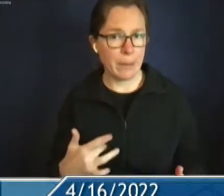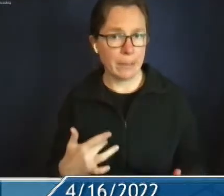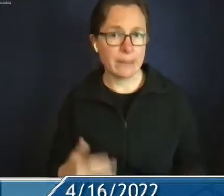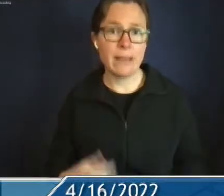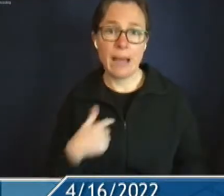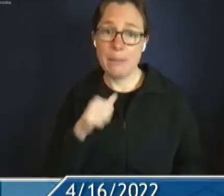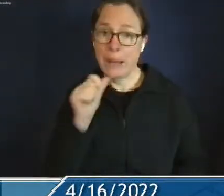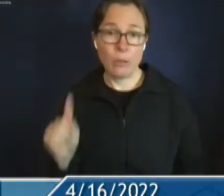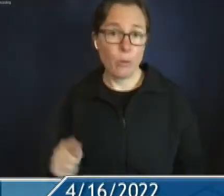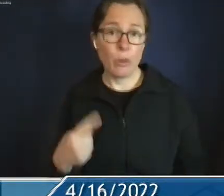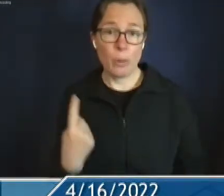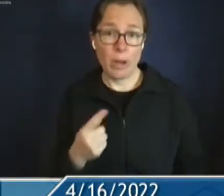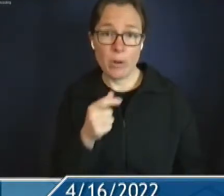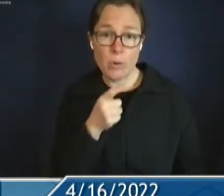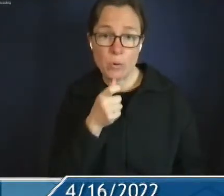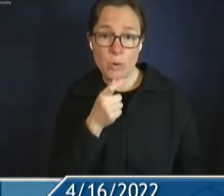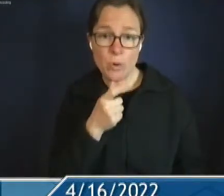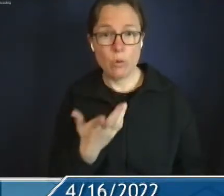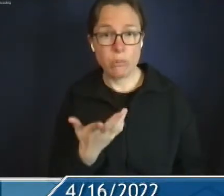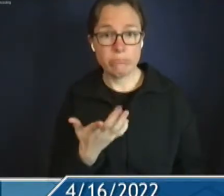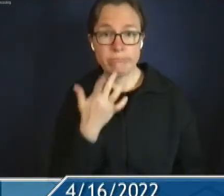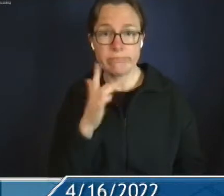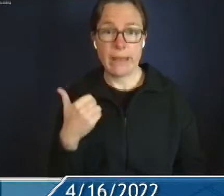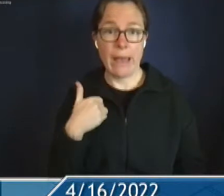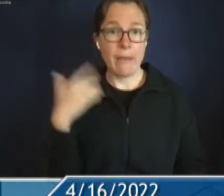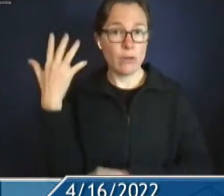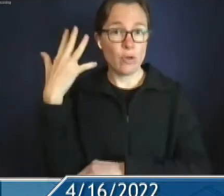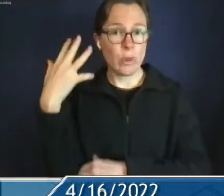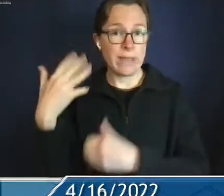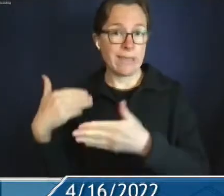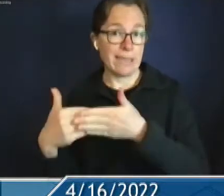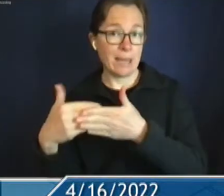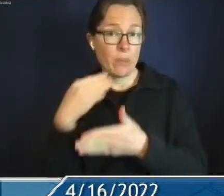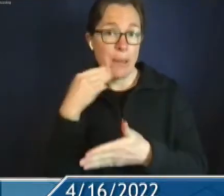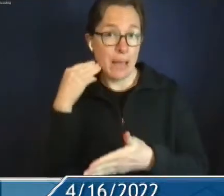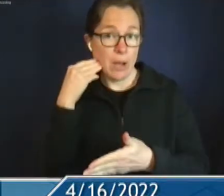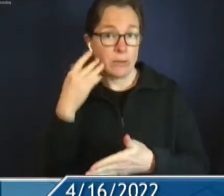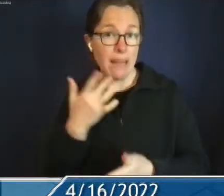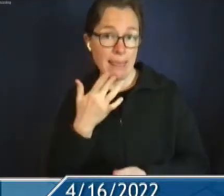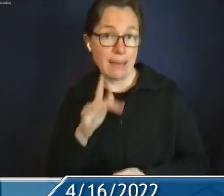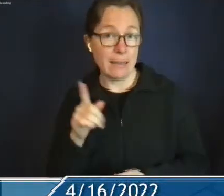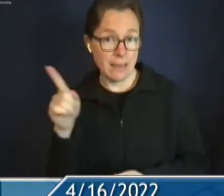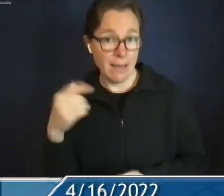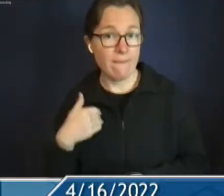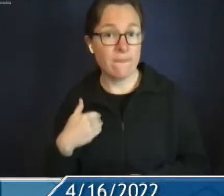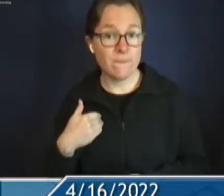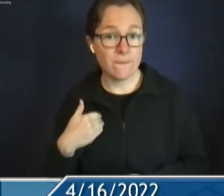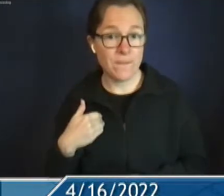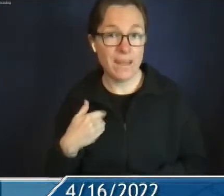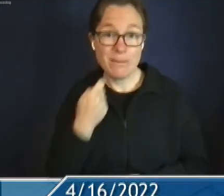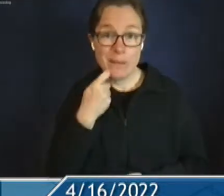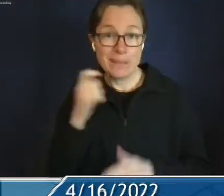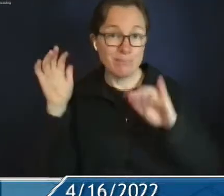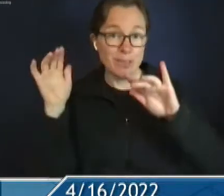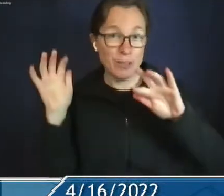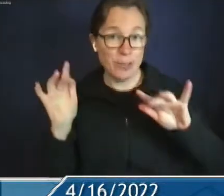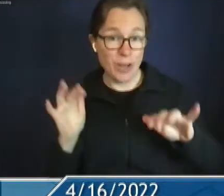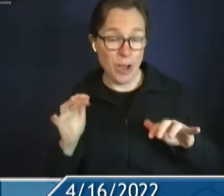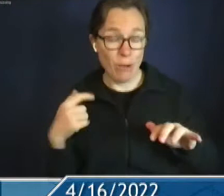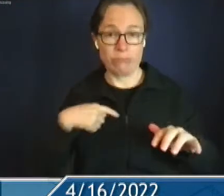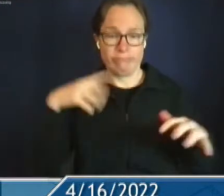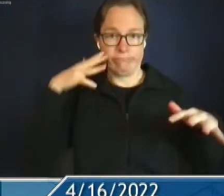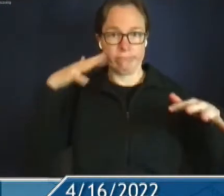have plant life outside my house. And since that snowstorm that caught many of us